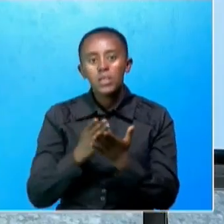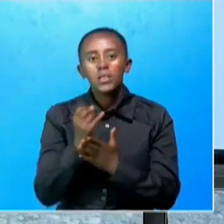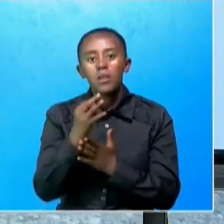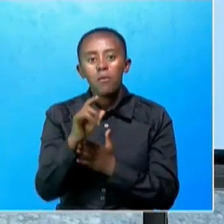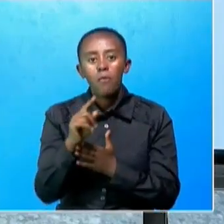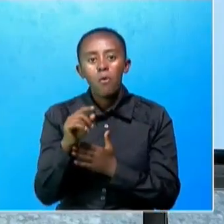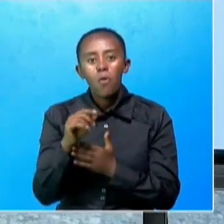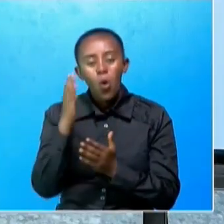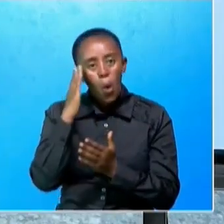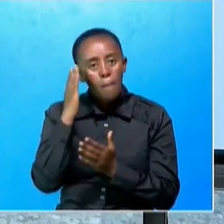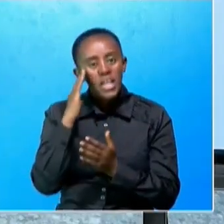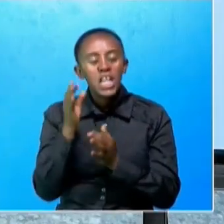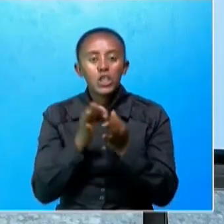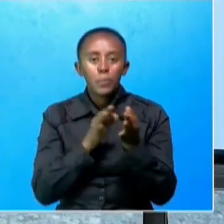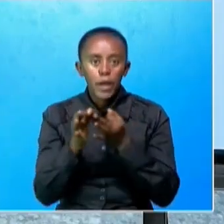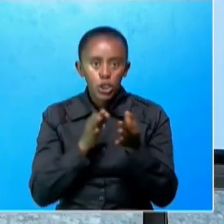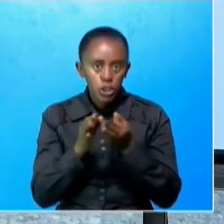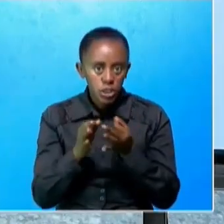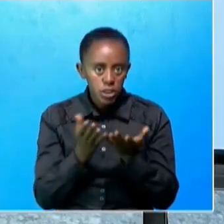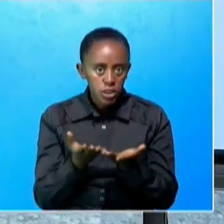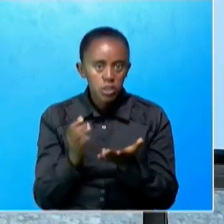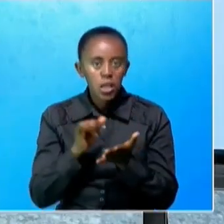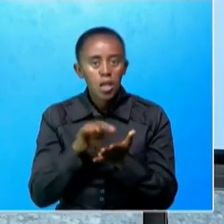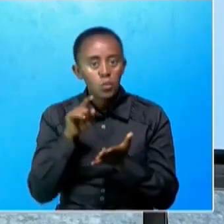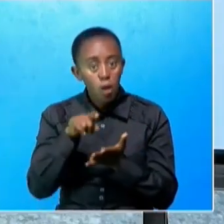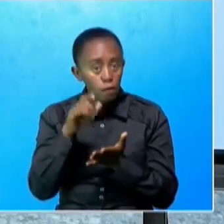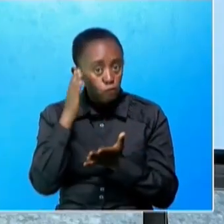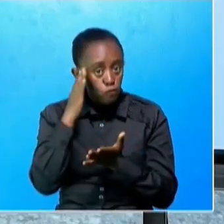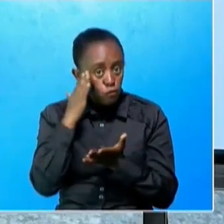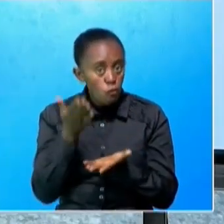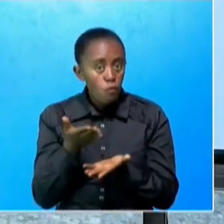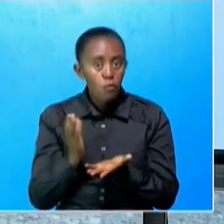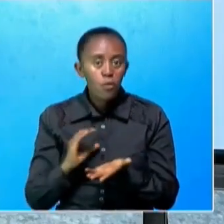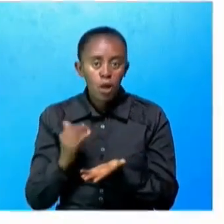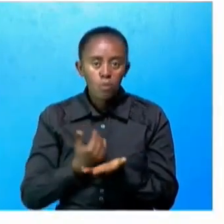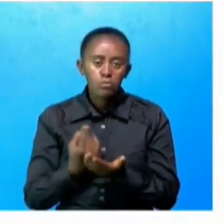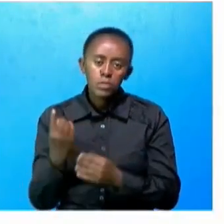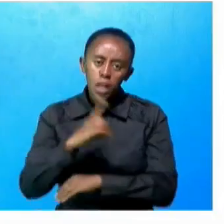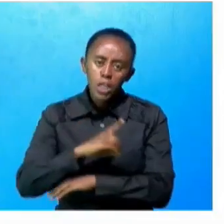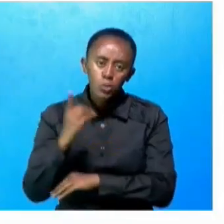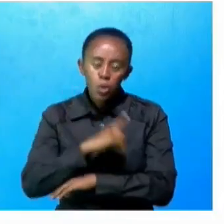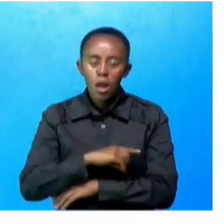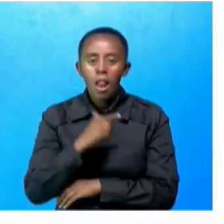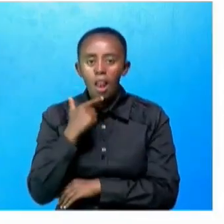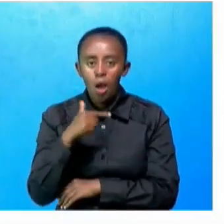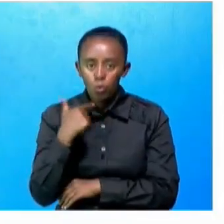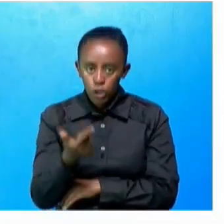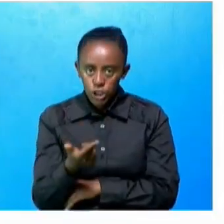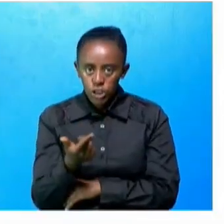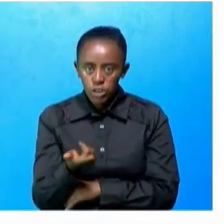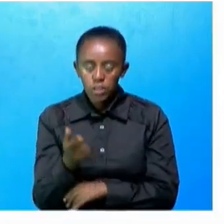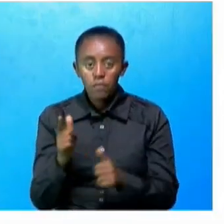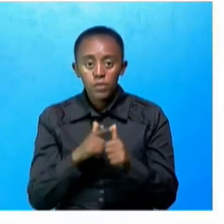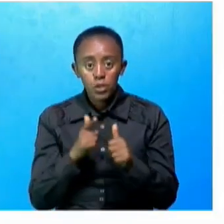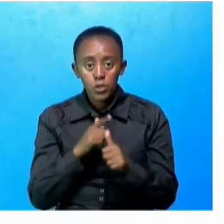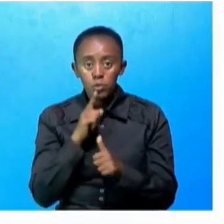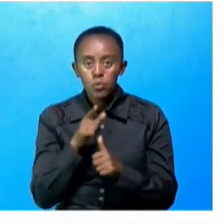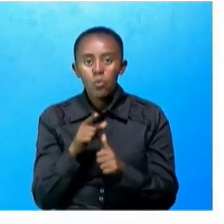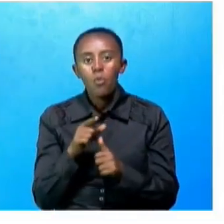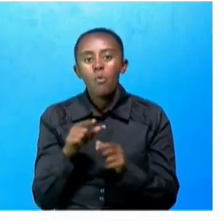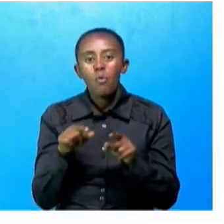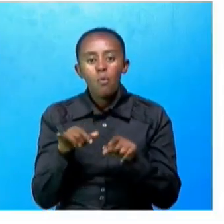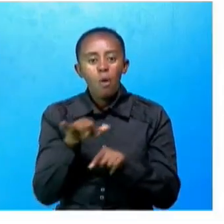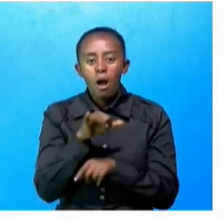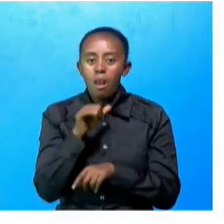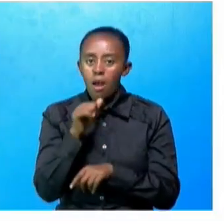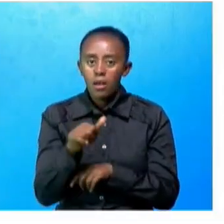common expressions, right, that we have to know in our day-to-day language. The first one that is unlike.